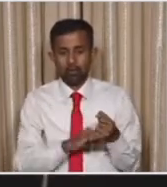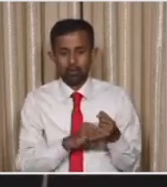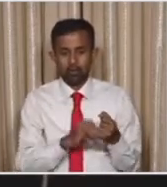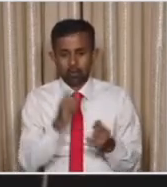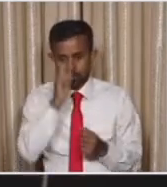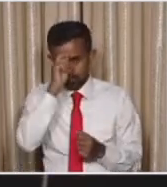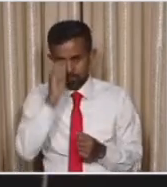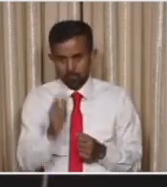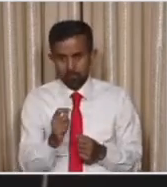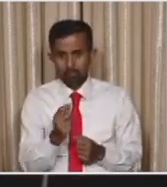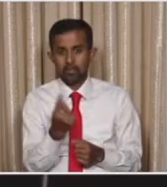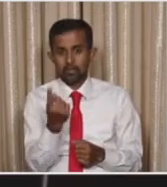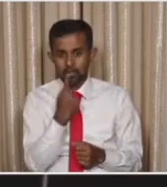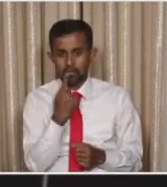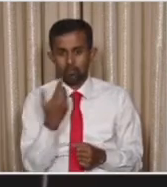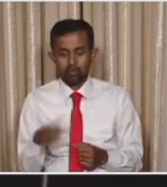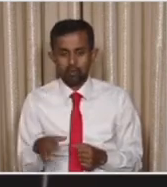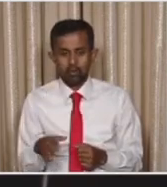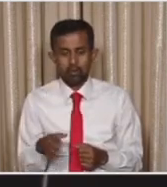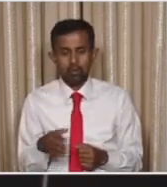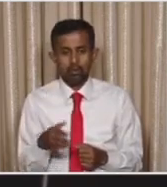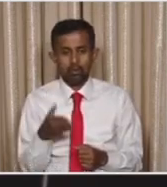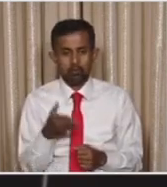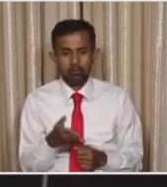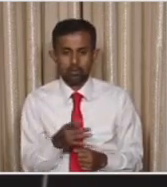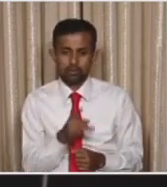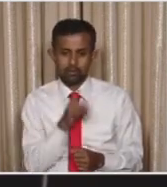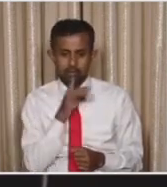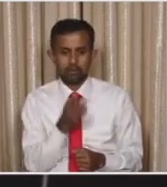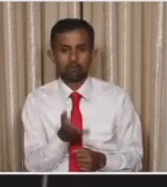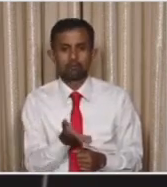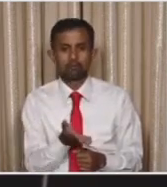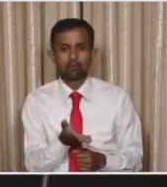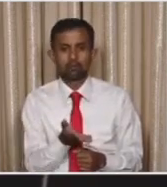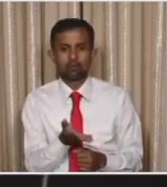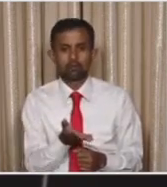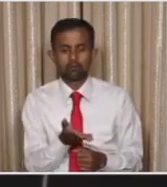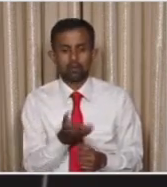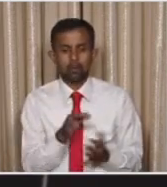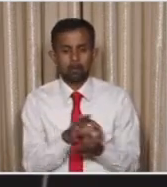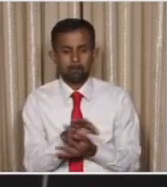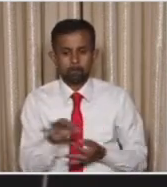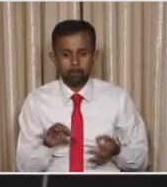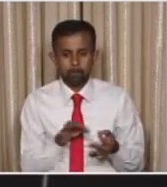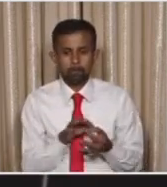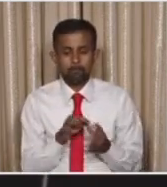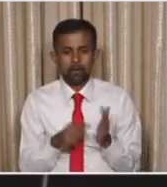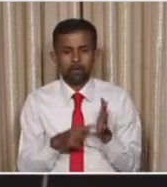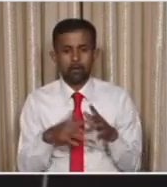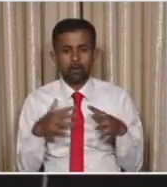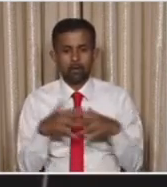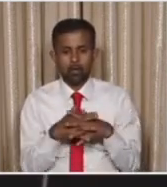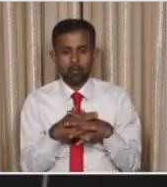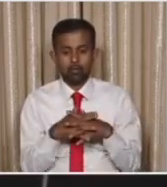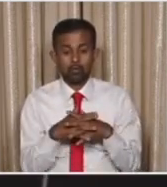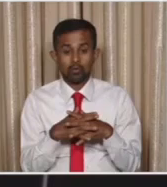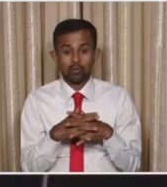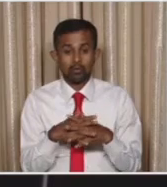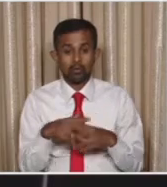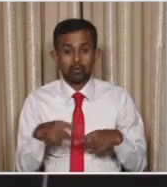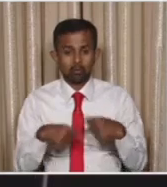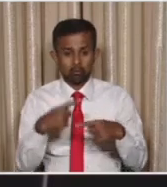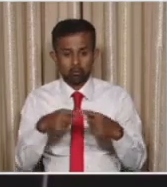we? Therefore, democracy depends on the rule of law. It is in our literature,